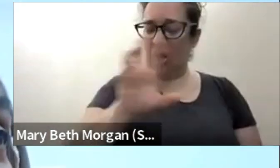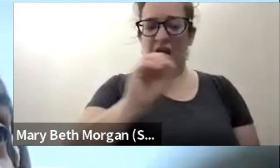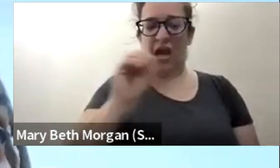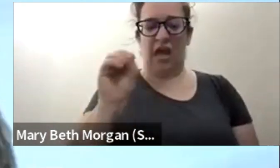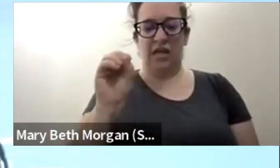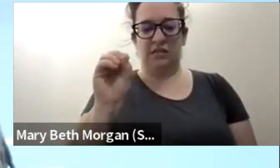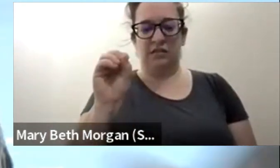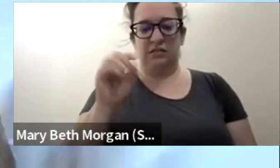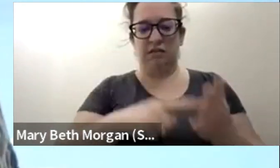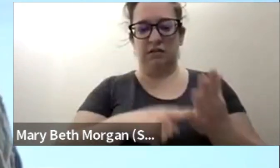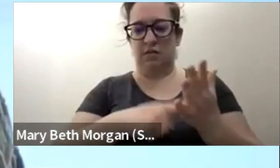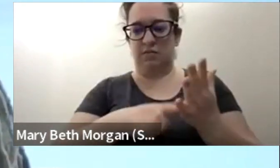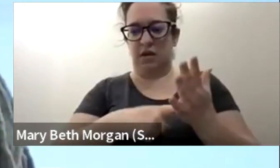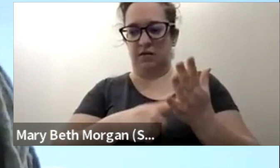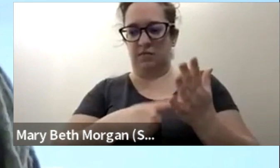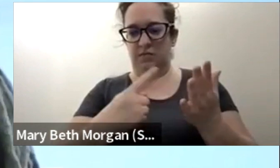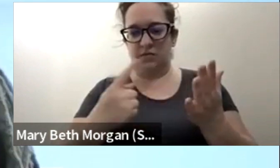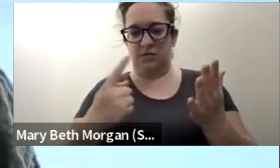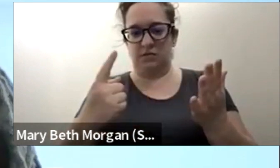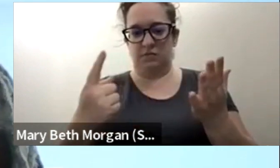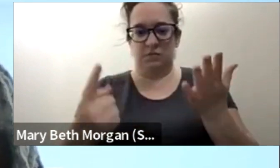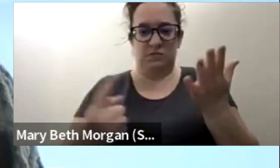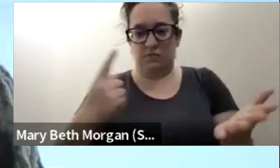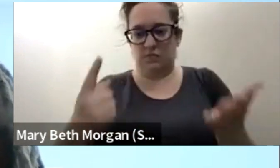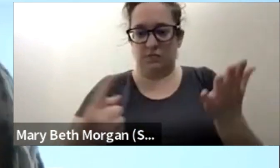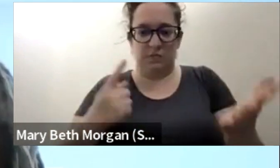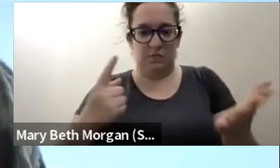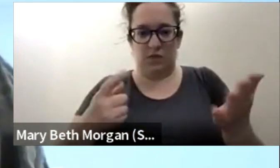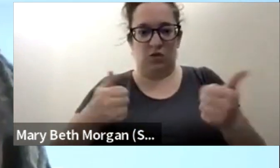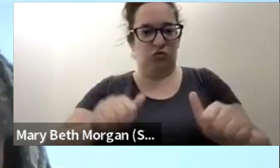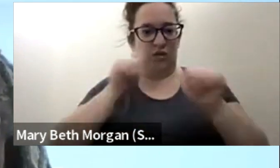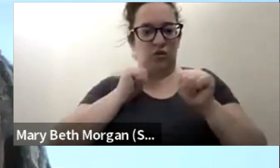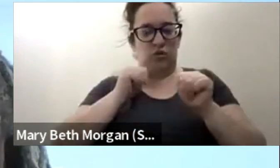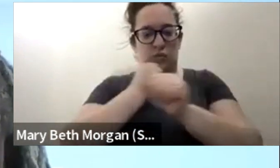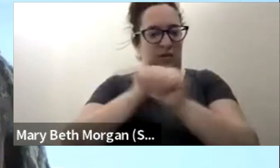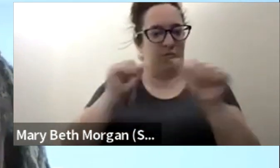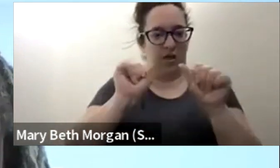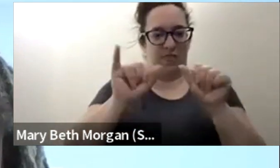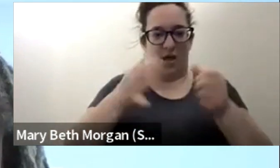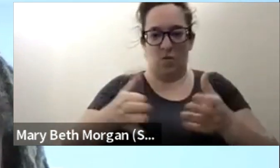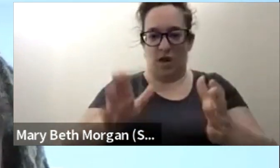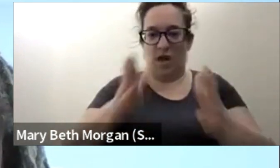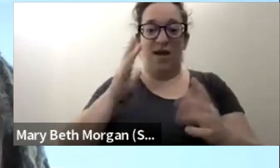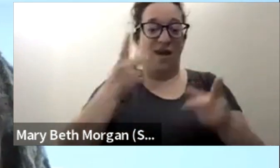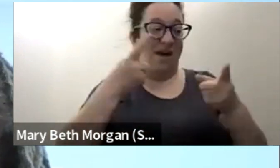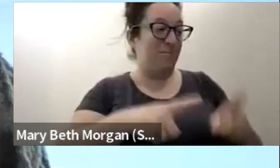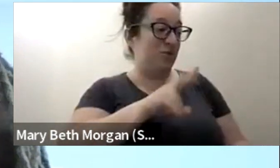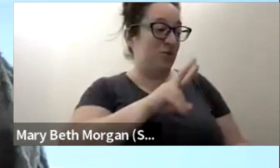again pushing people into emotions instead of